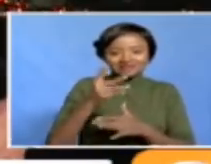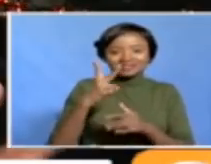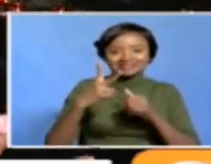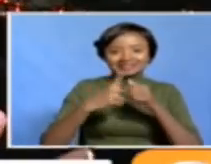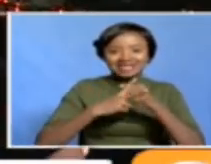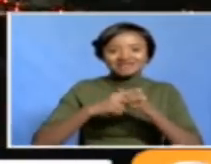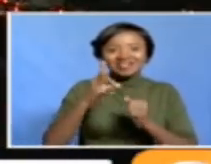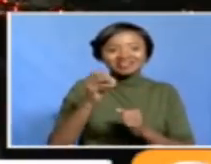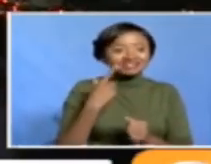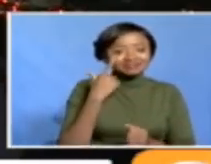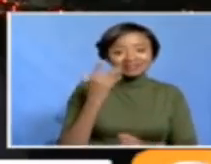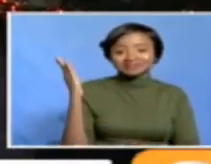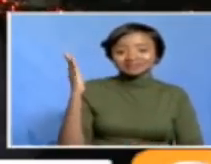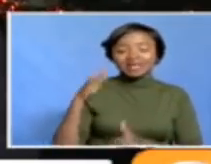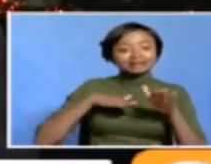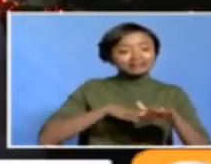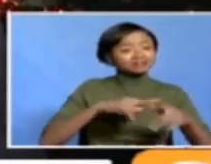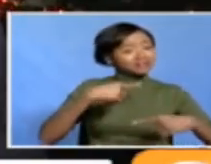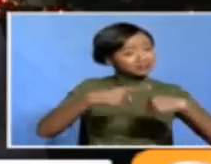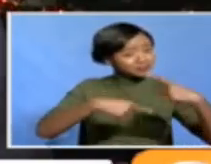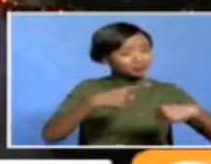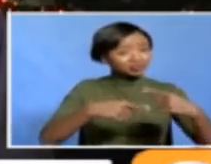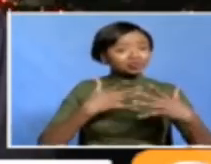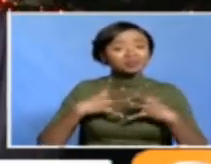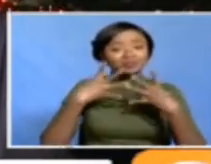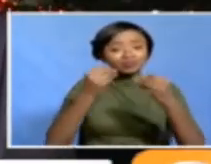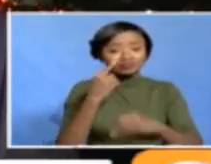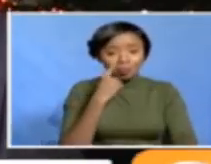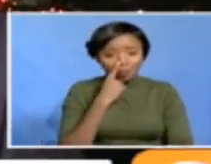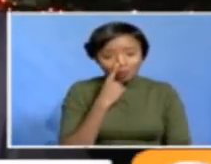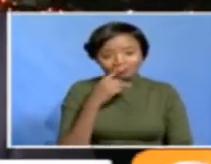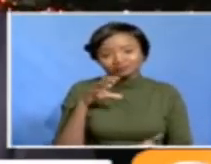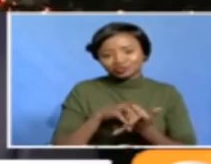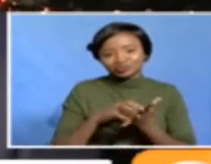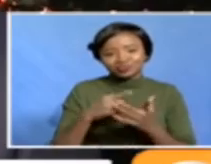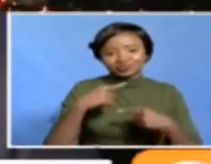Still lots of traffic. People still heading home. That is the situation in Lagos.